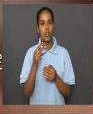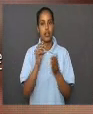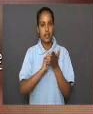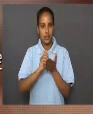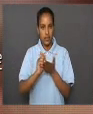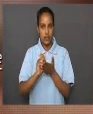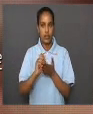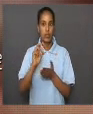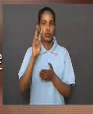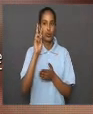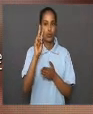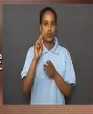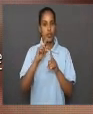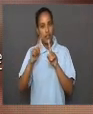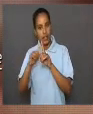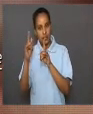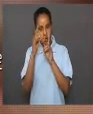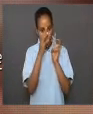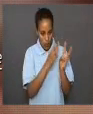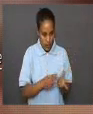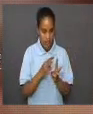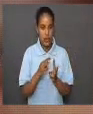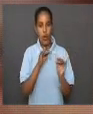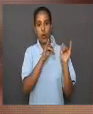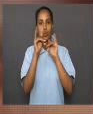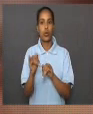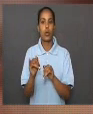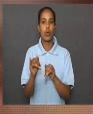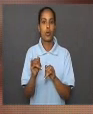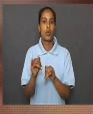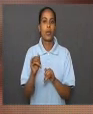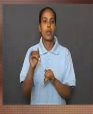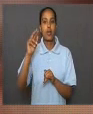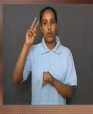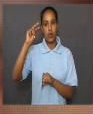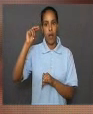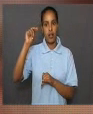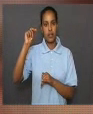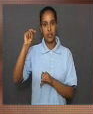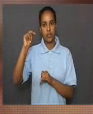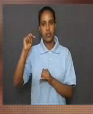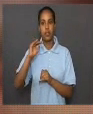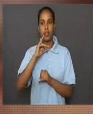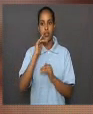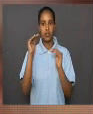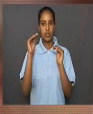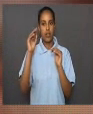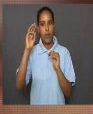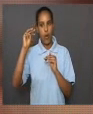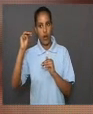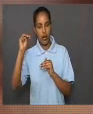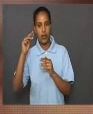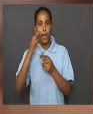written in 2 different ways. Also, notice that normality is